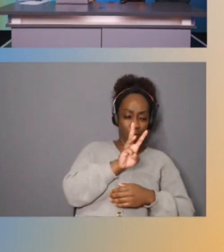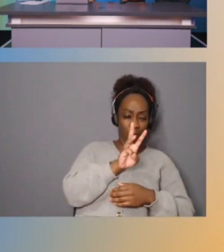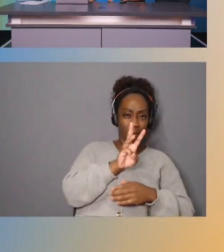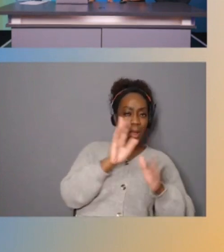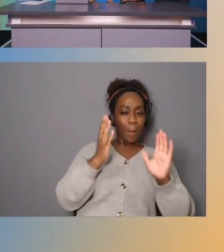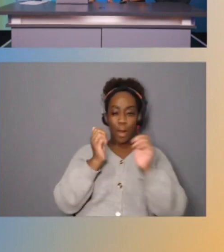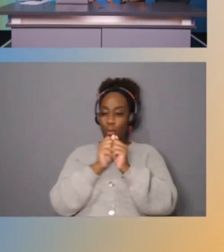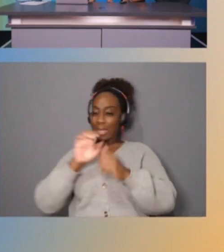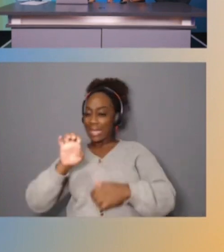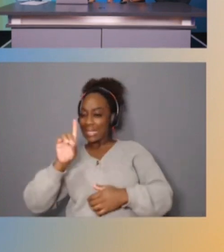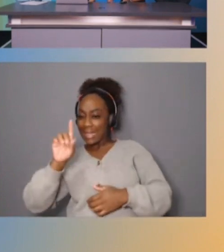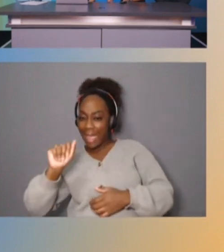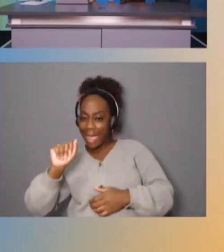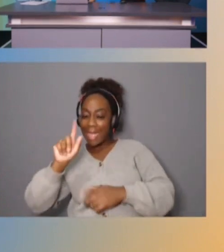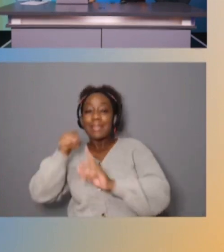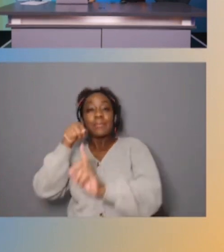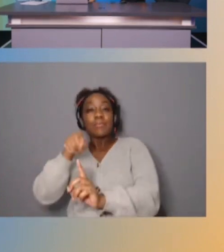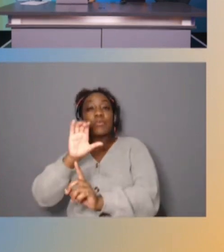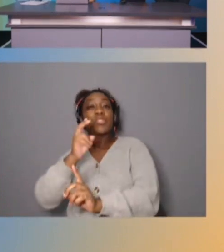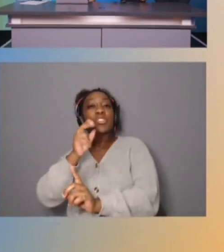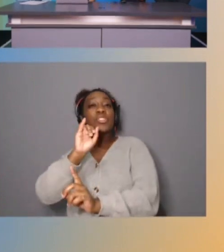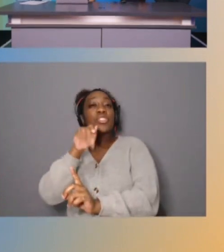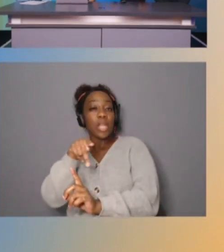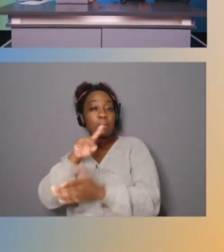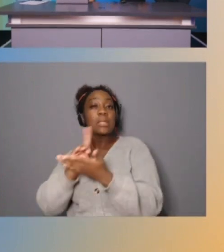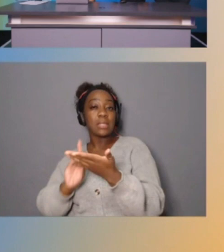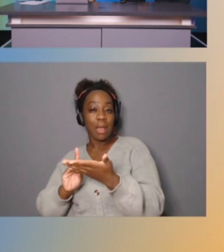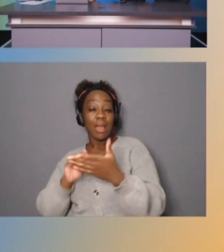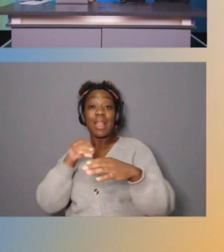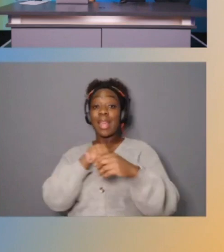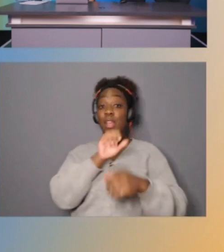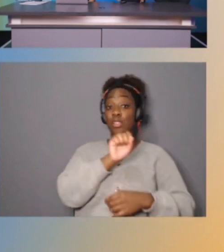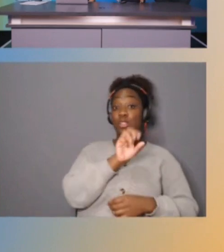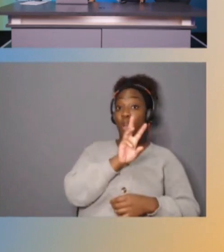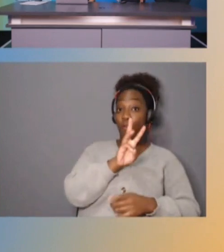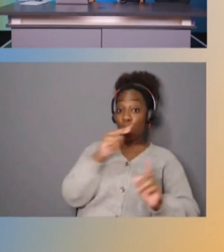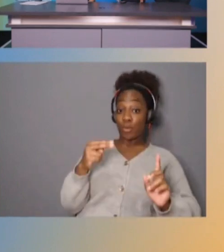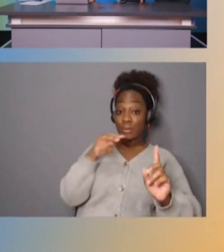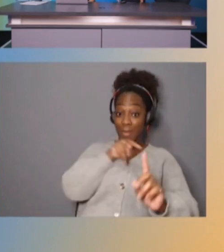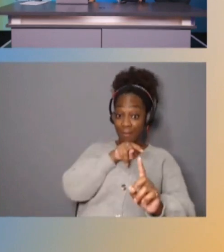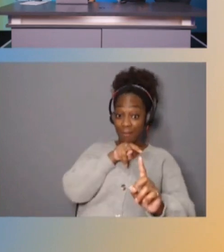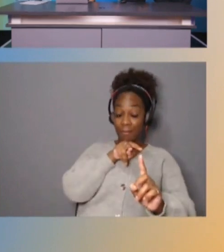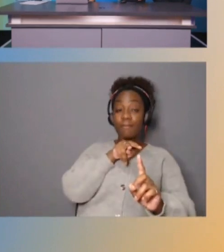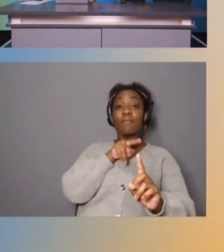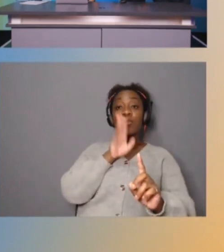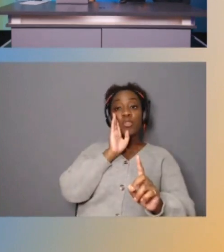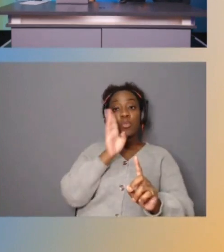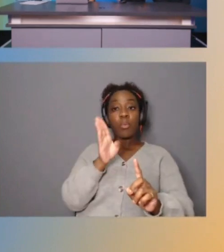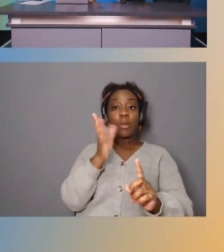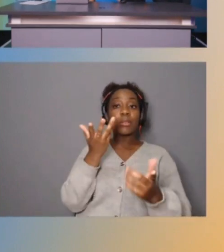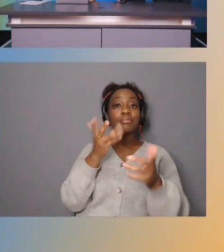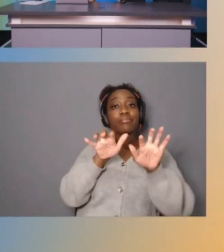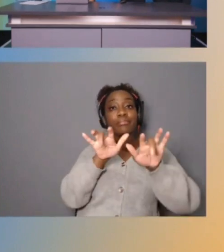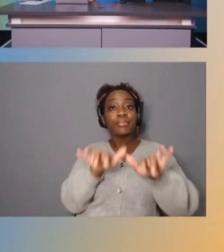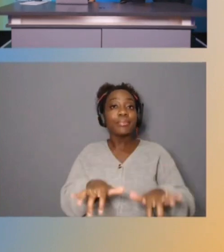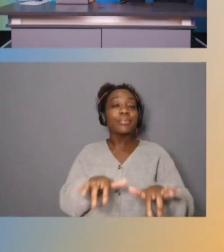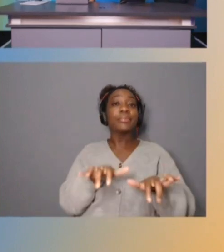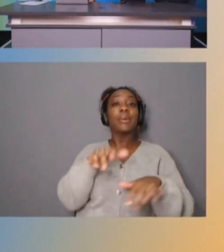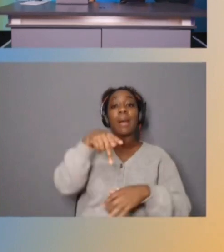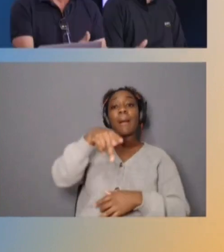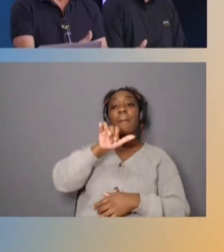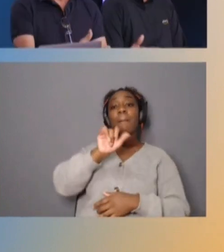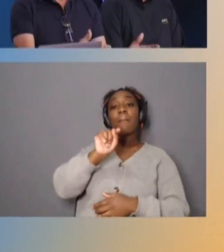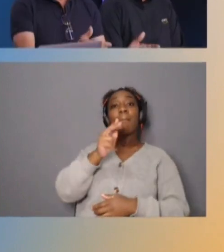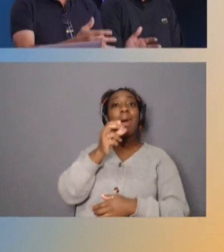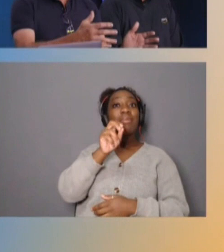design specifically. In the software world, you write maybe in Python or Java or C if you were like